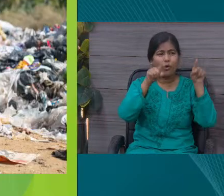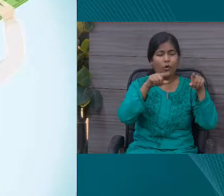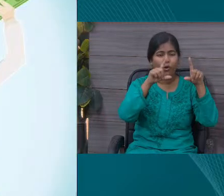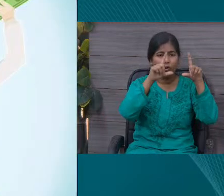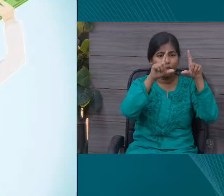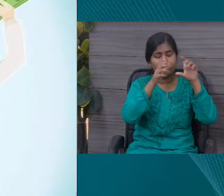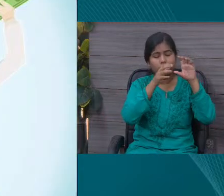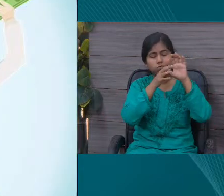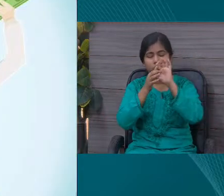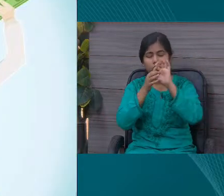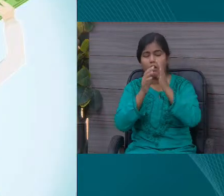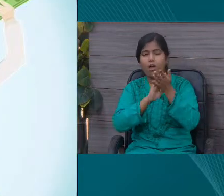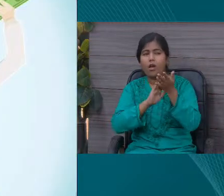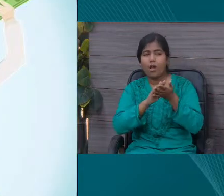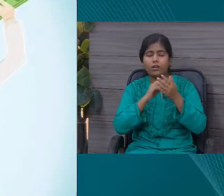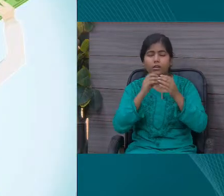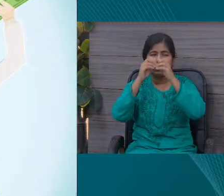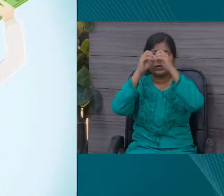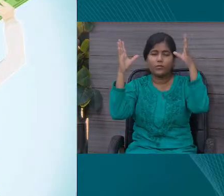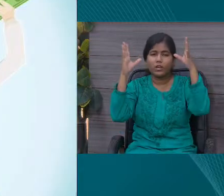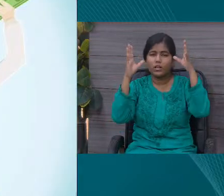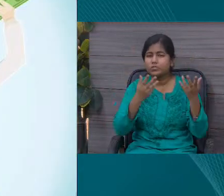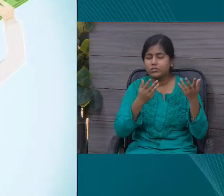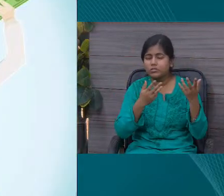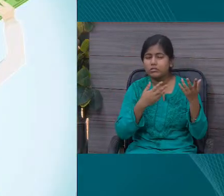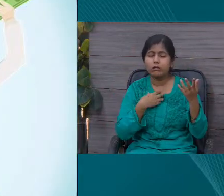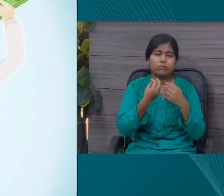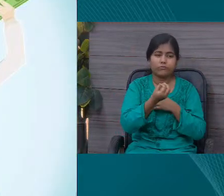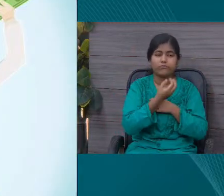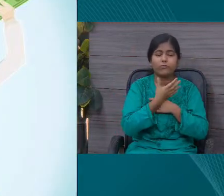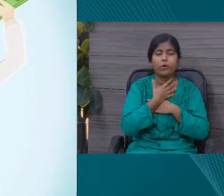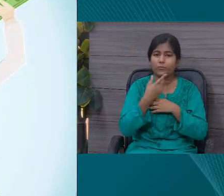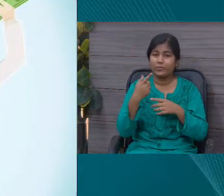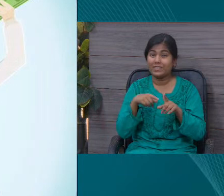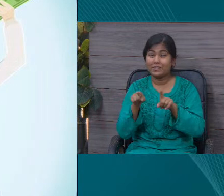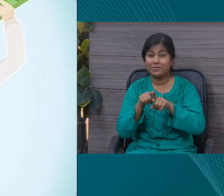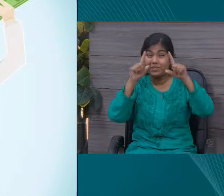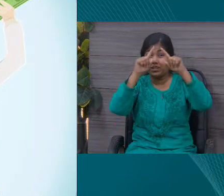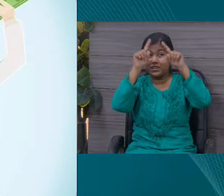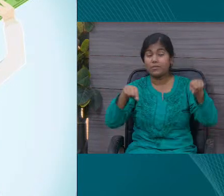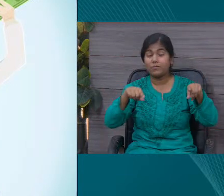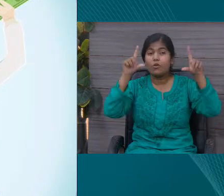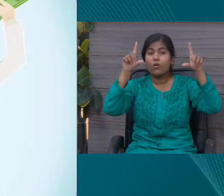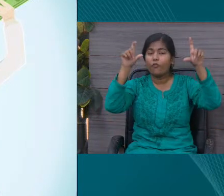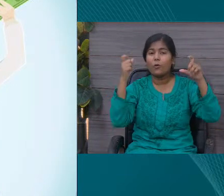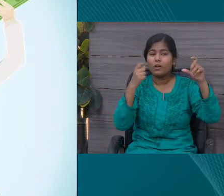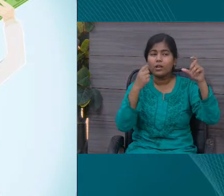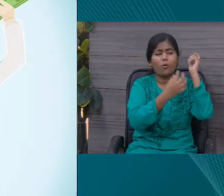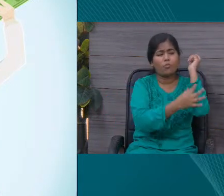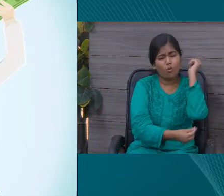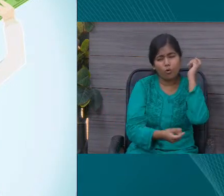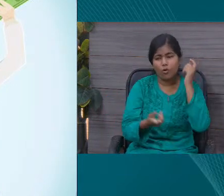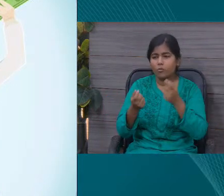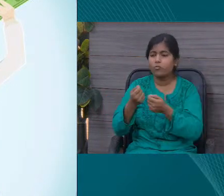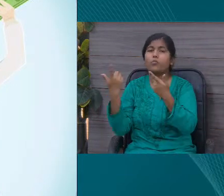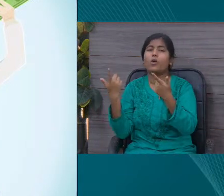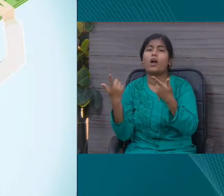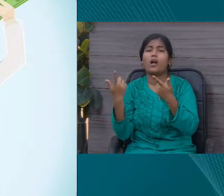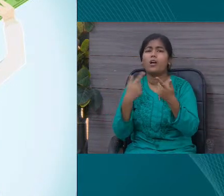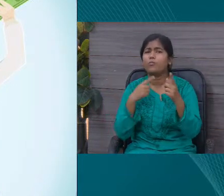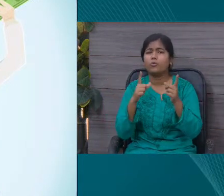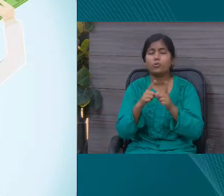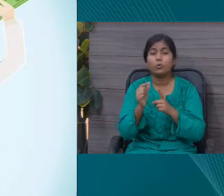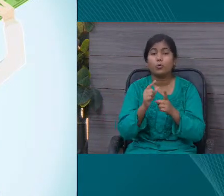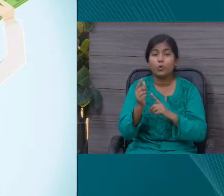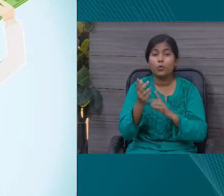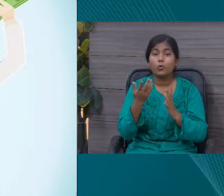to convey. Like in this image, it is showing poor and rich. So what we can do is we can make the children